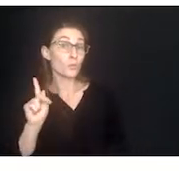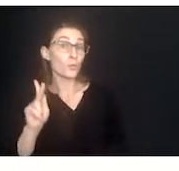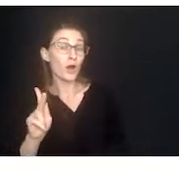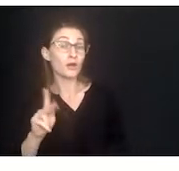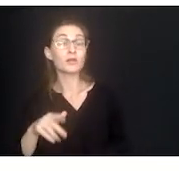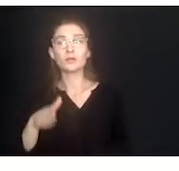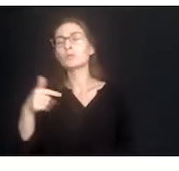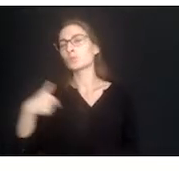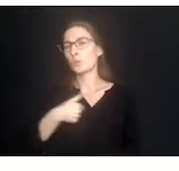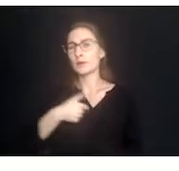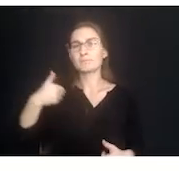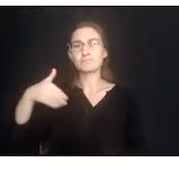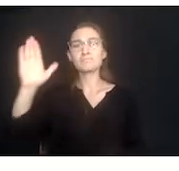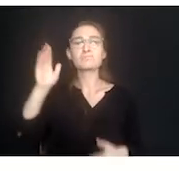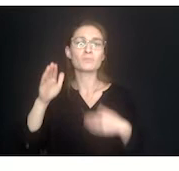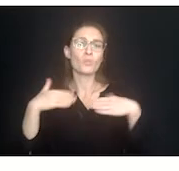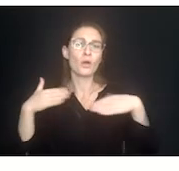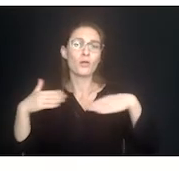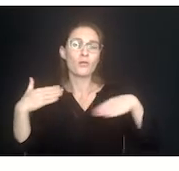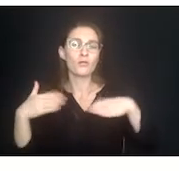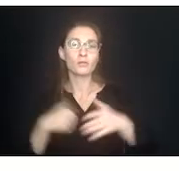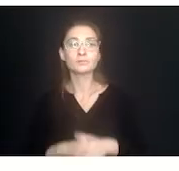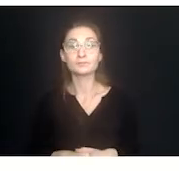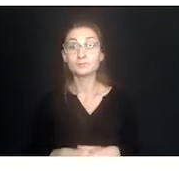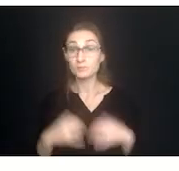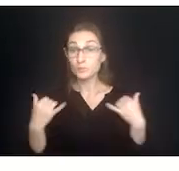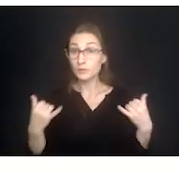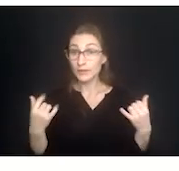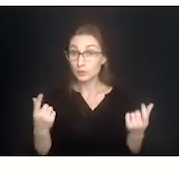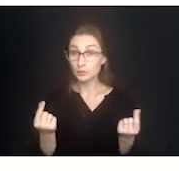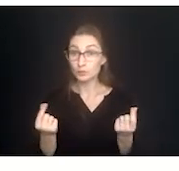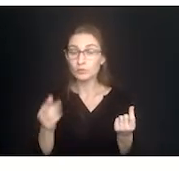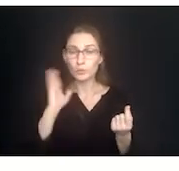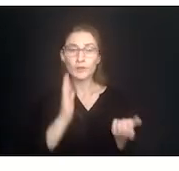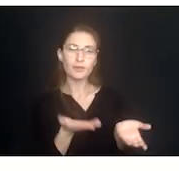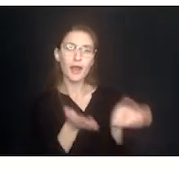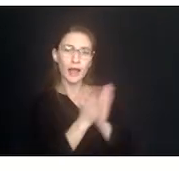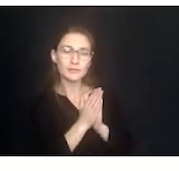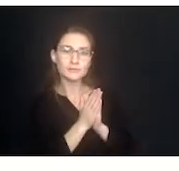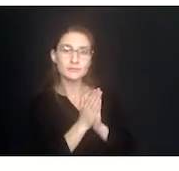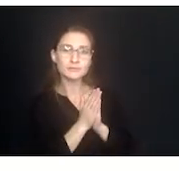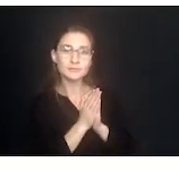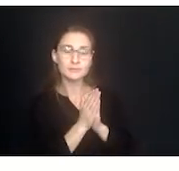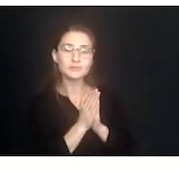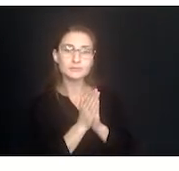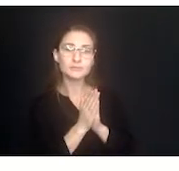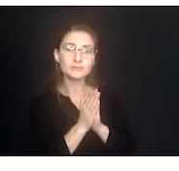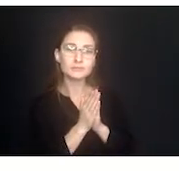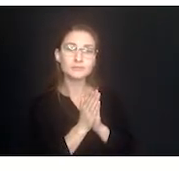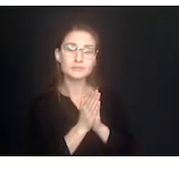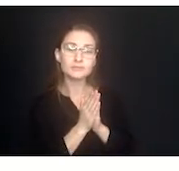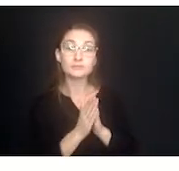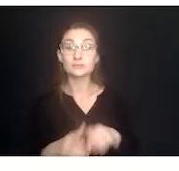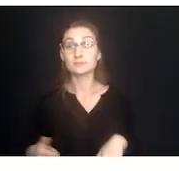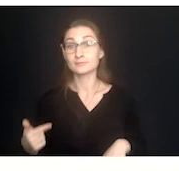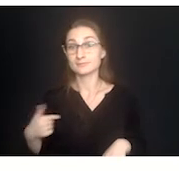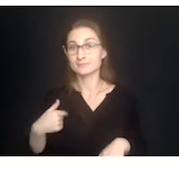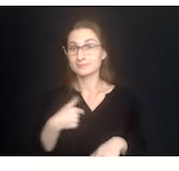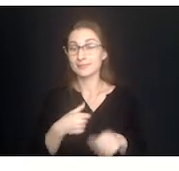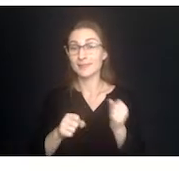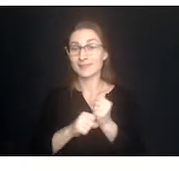down and is able to repeat the word, we will gladly go for that walk. So today he not only asks for the walk at his usual